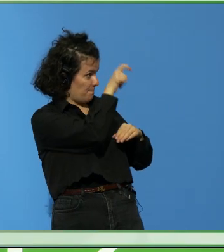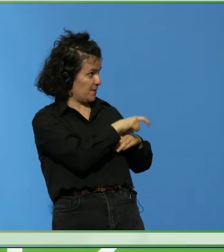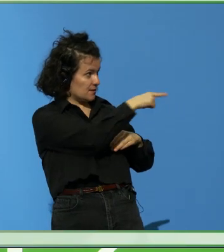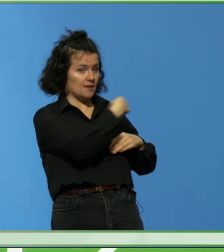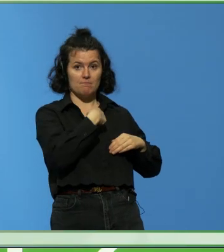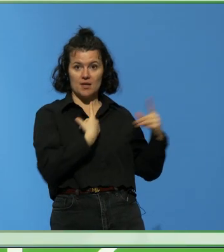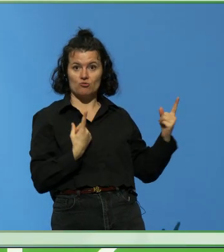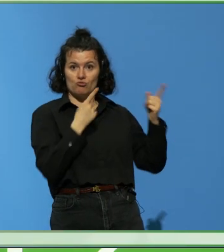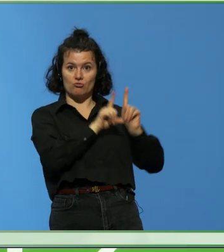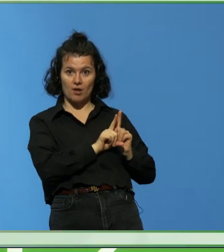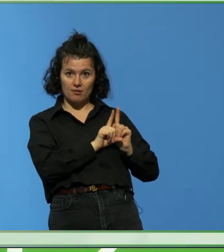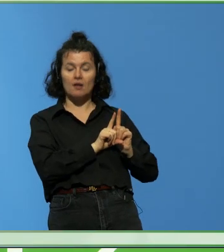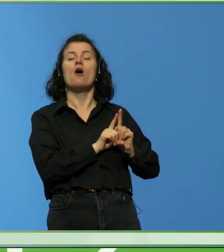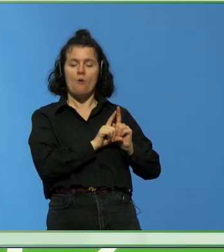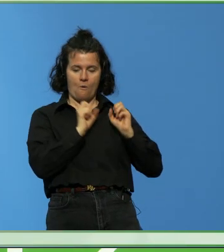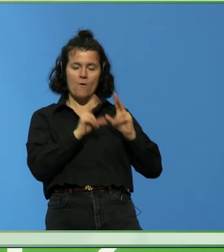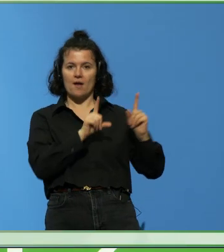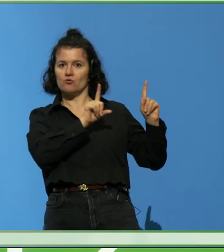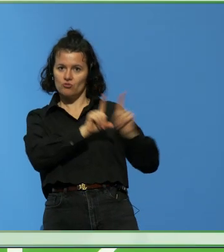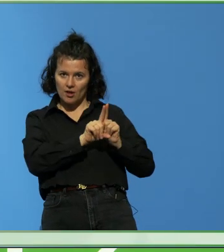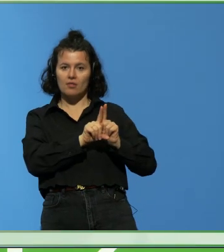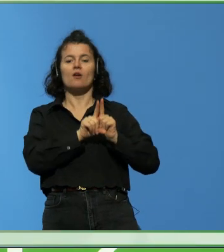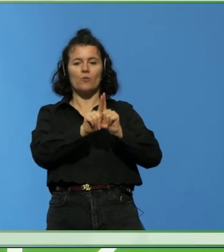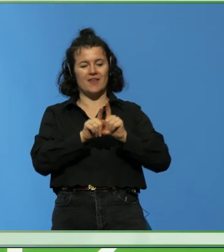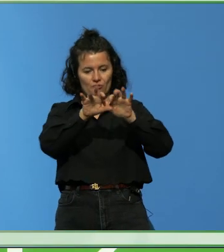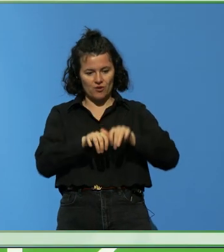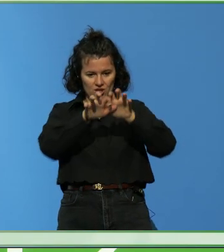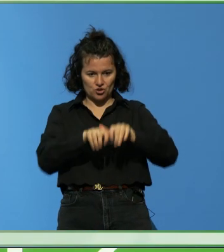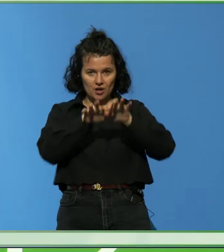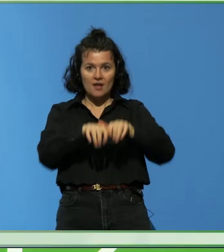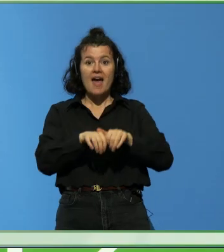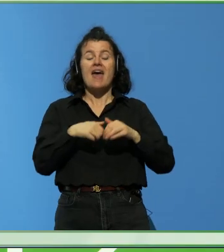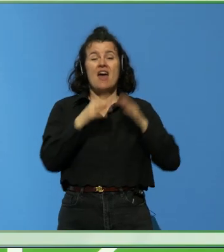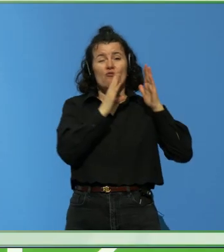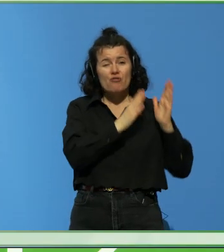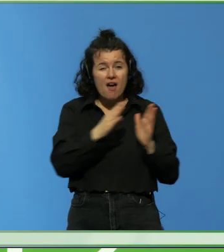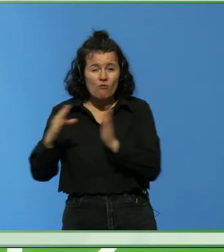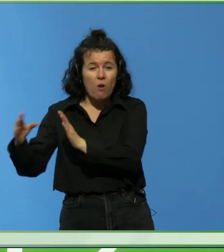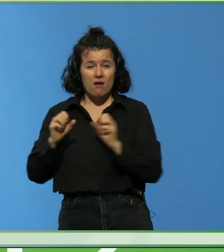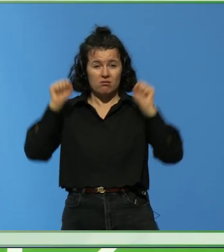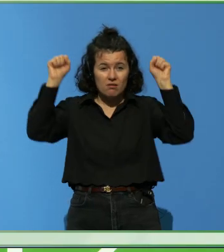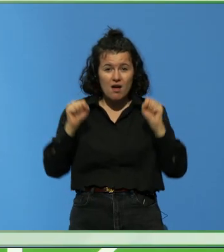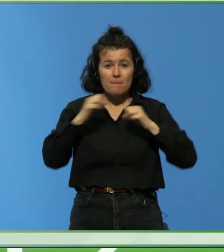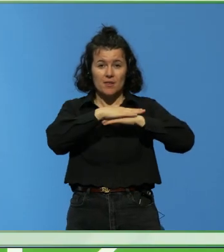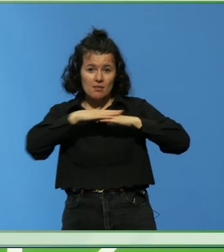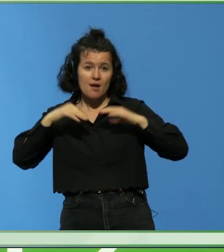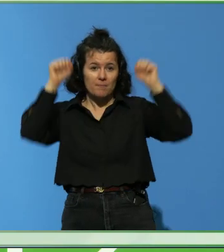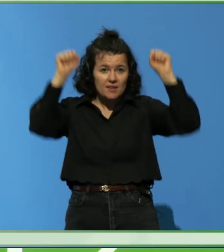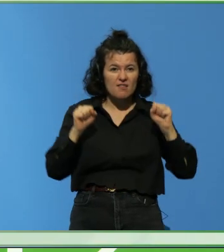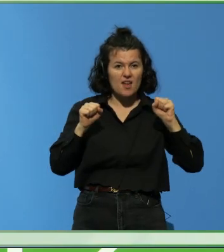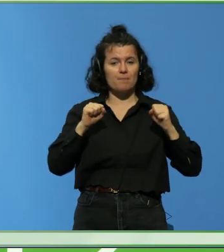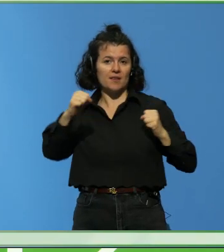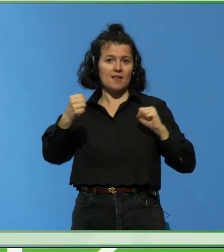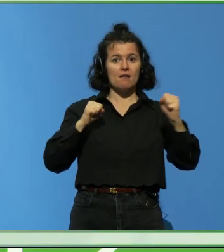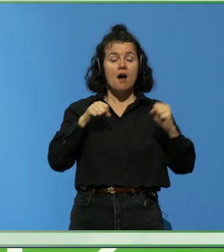have regular physiotherapy and how it impacts social inclusion. The article is still